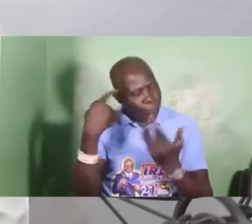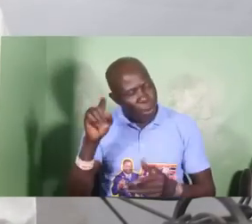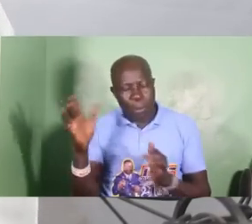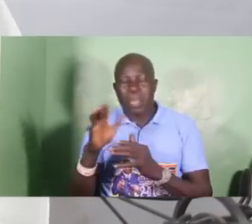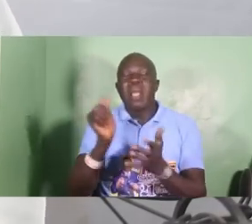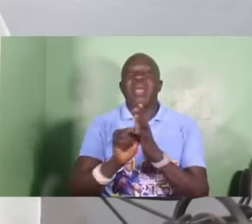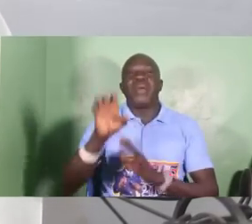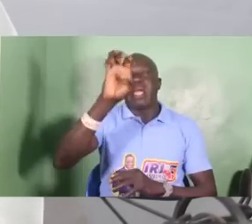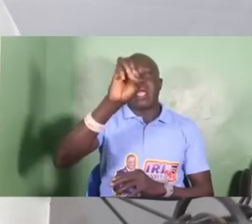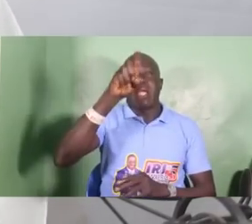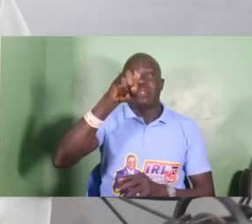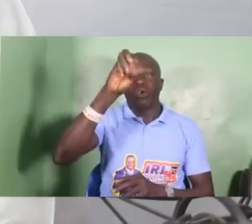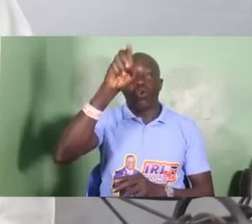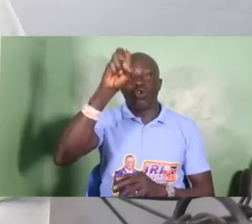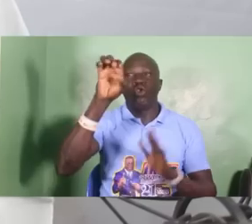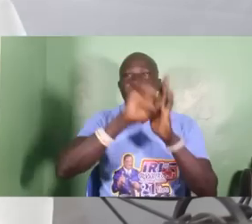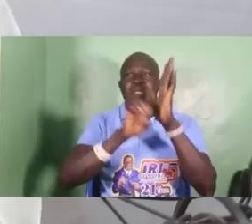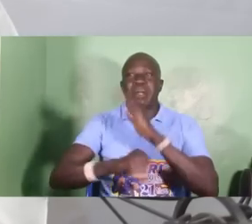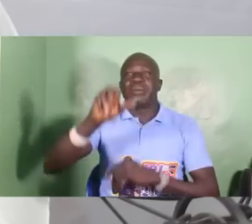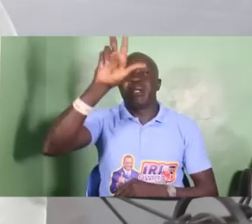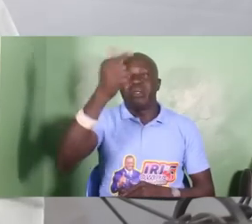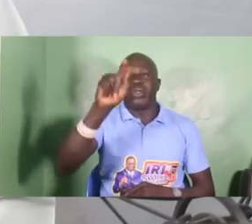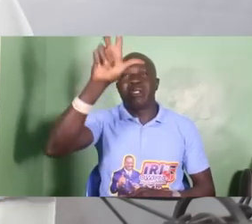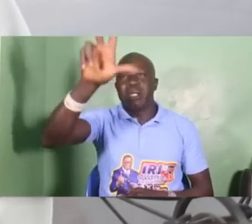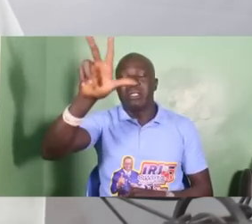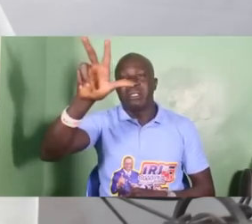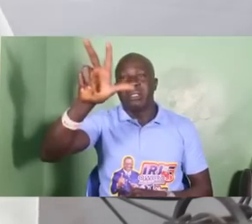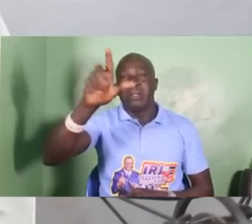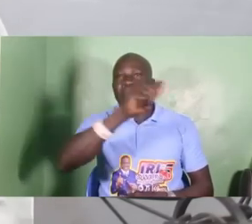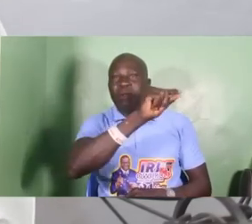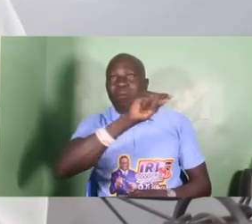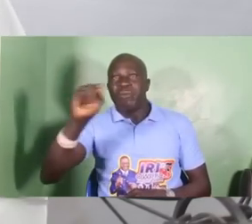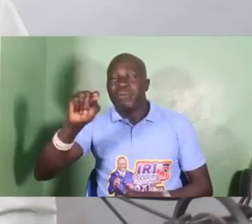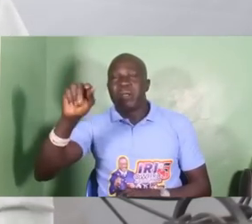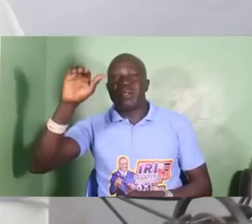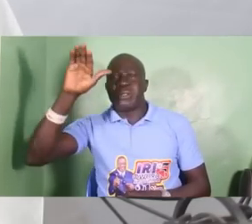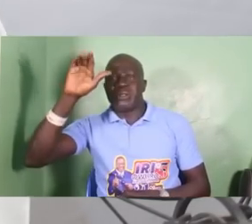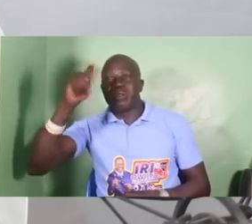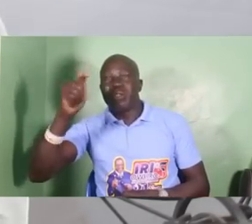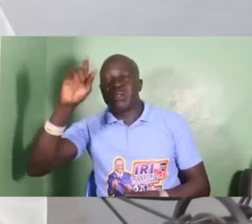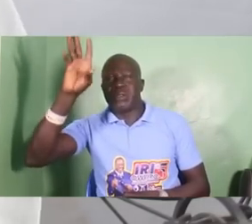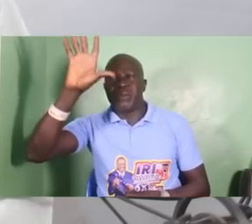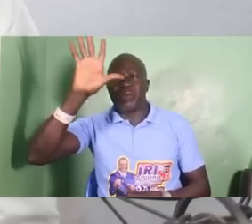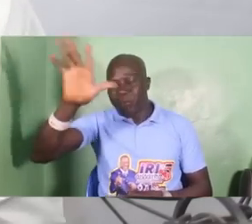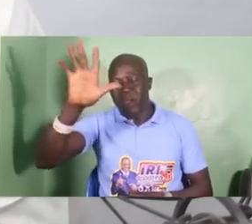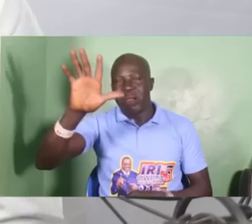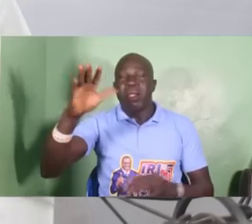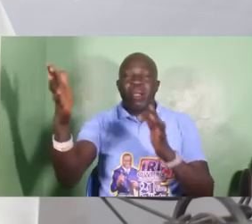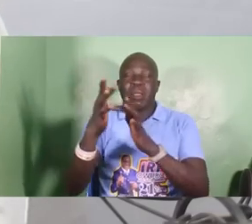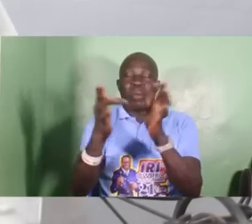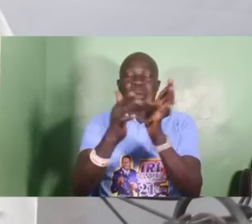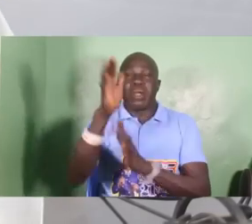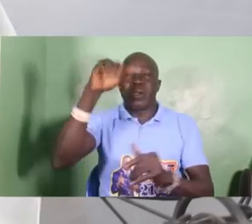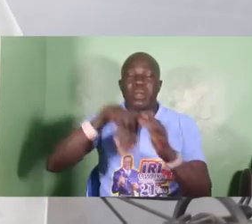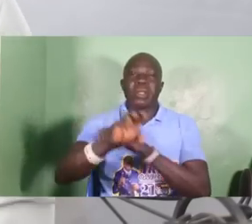me. The book of Exodus, chapter 23, verse 25. The book of